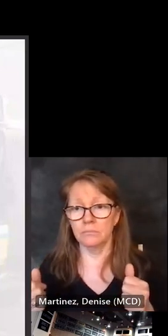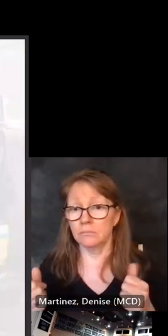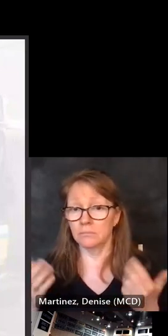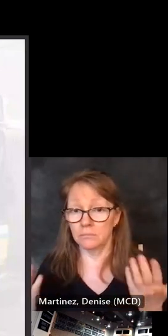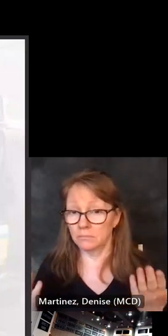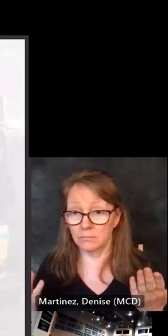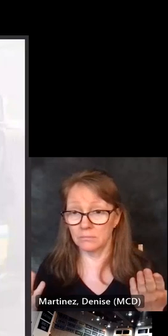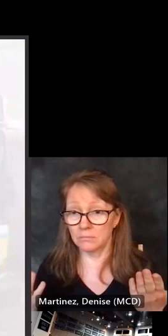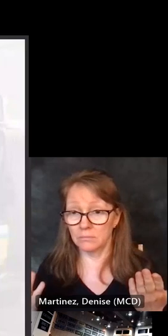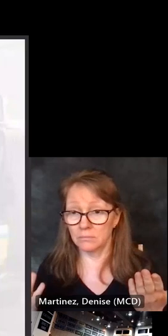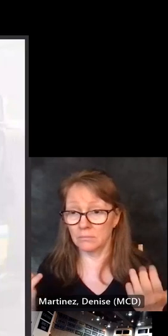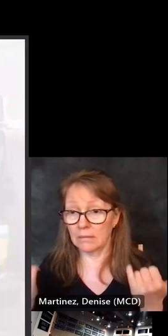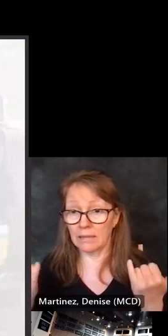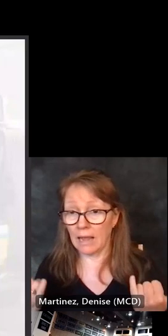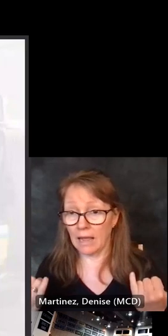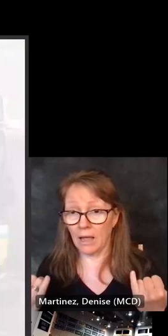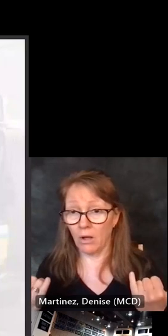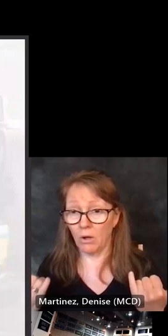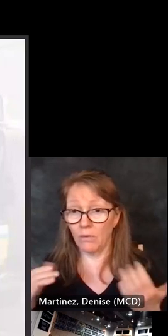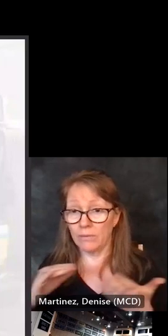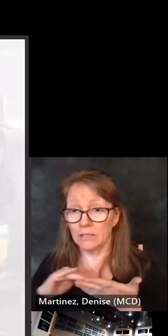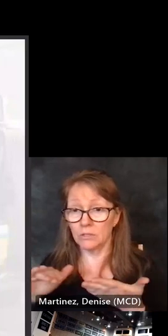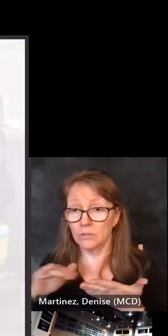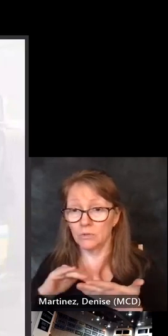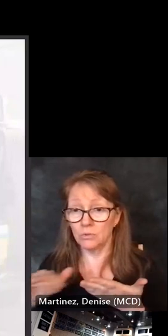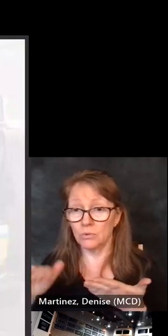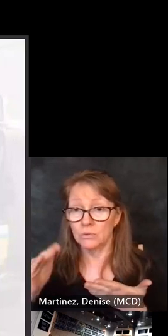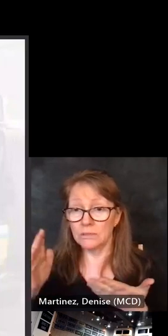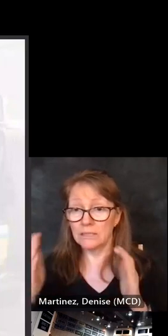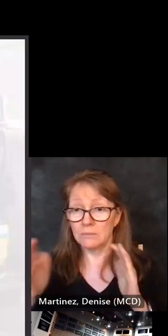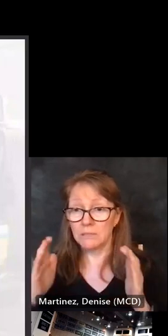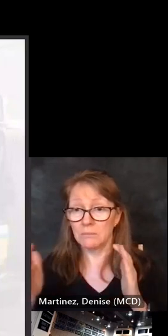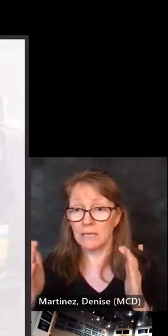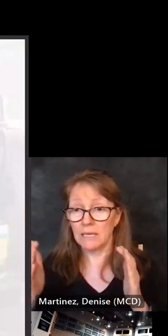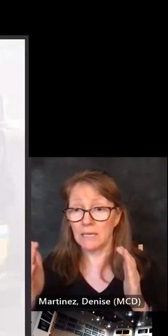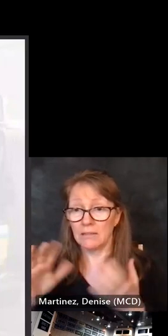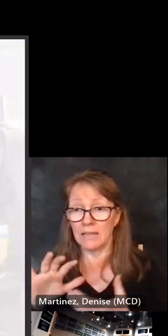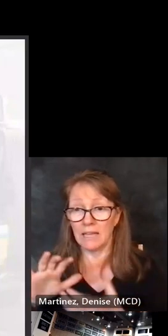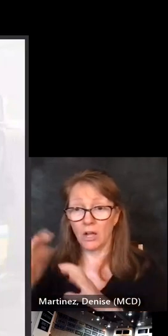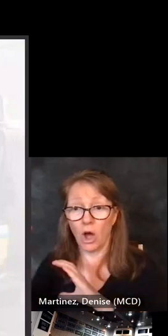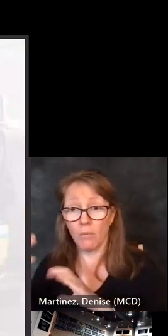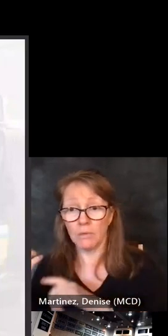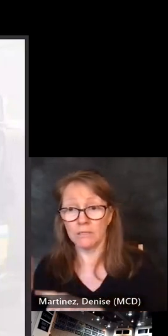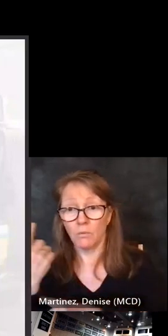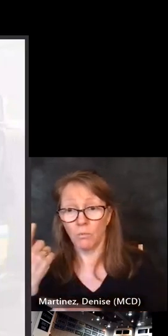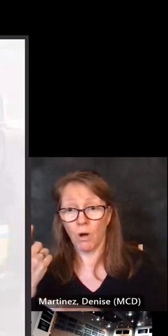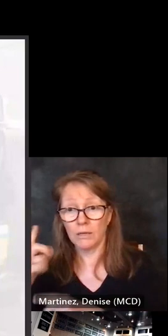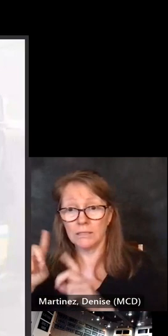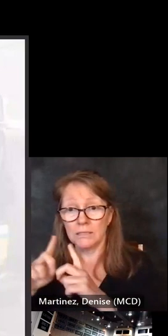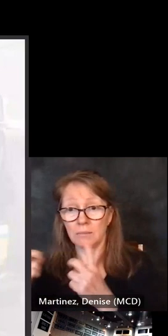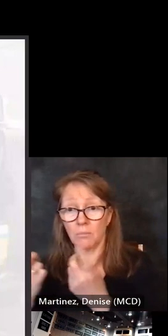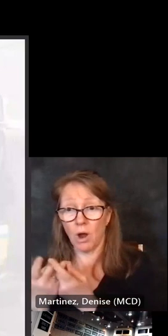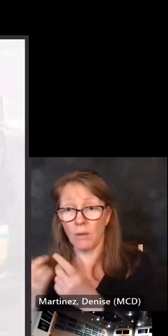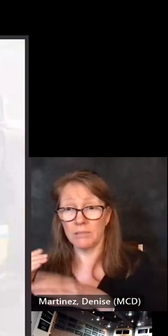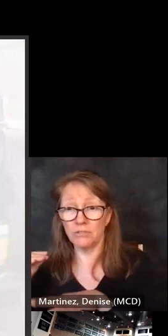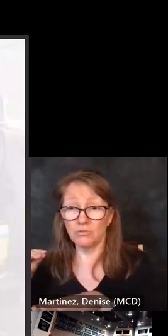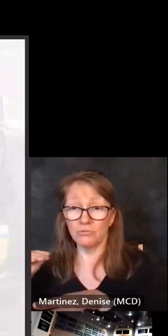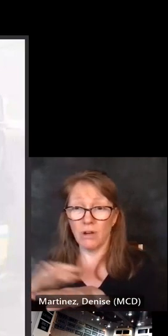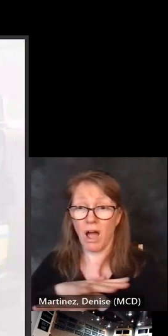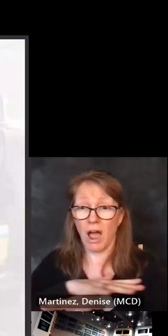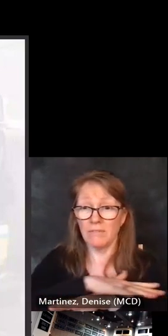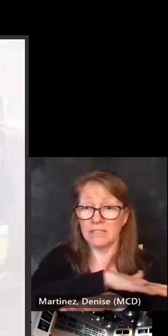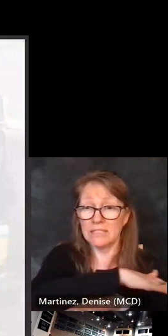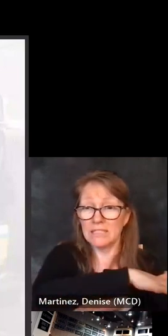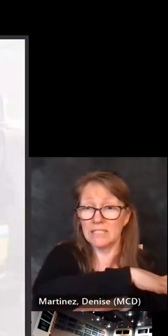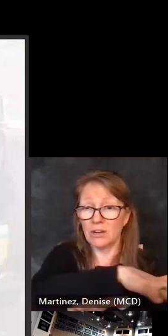Now the excuse seems to be that incompetence of one department can drive the decisions of a huge number of other agencies